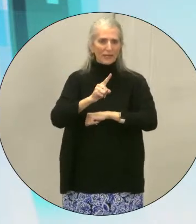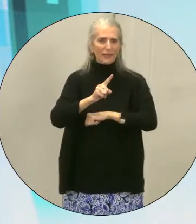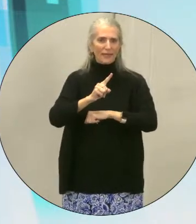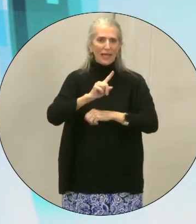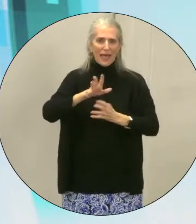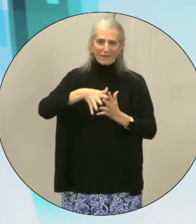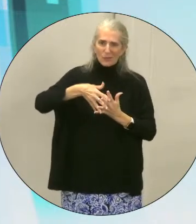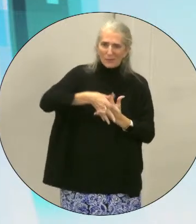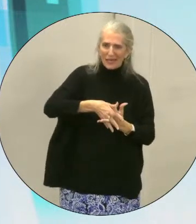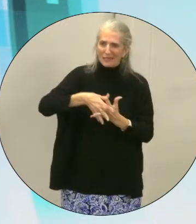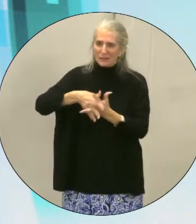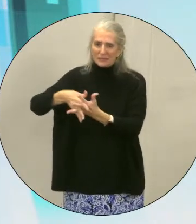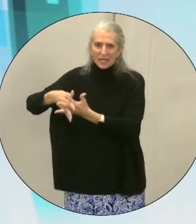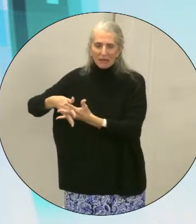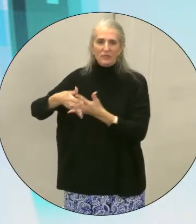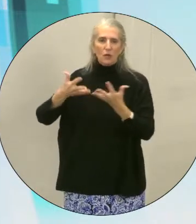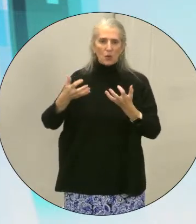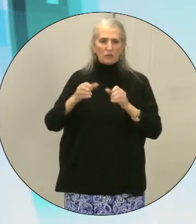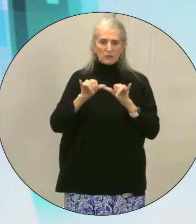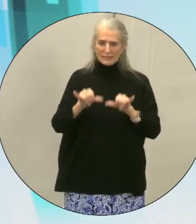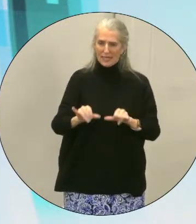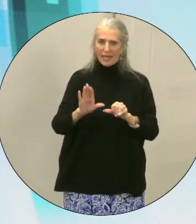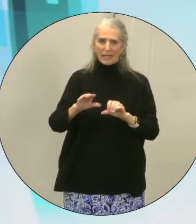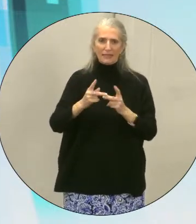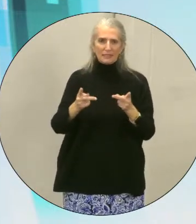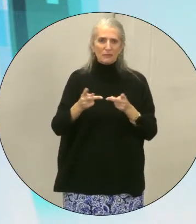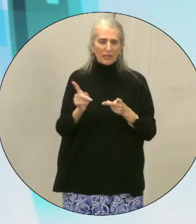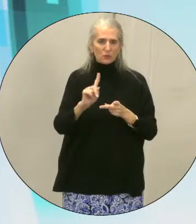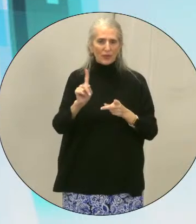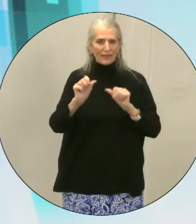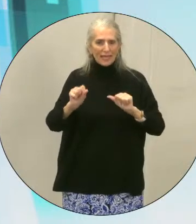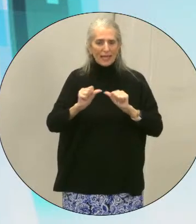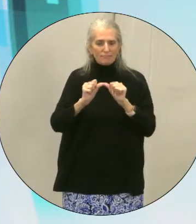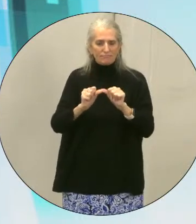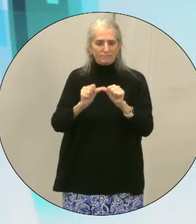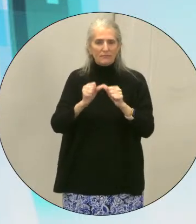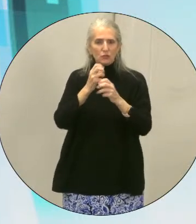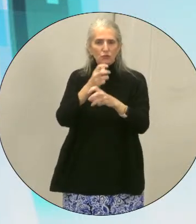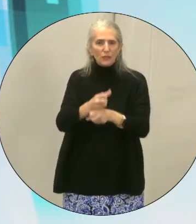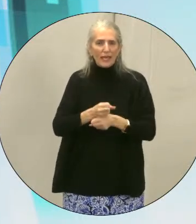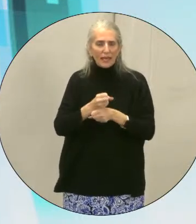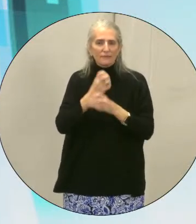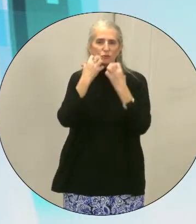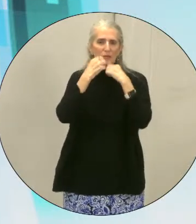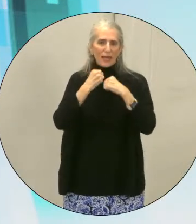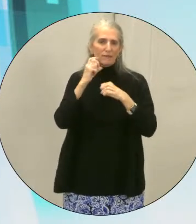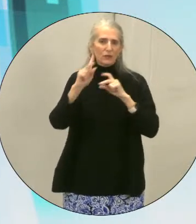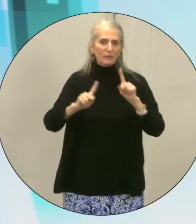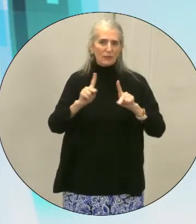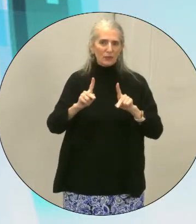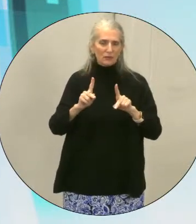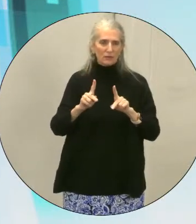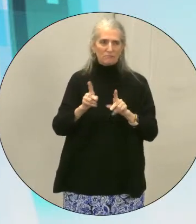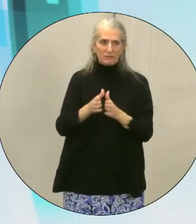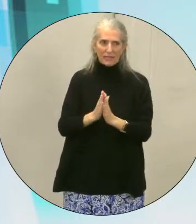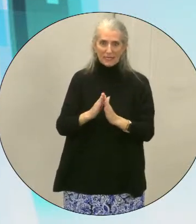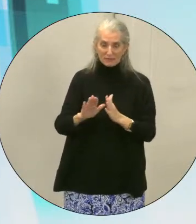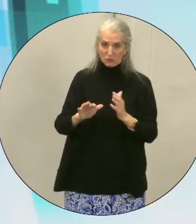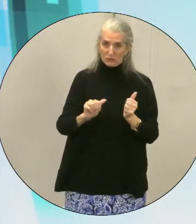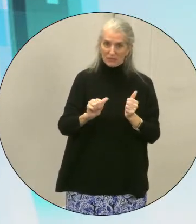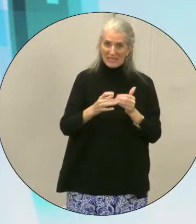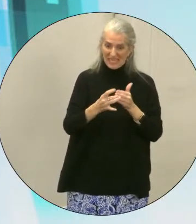and wanting to step into a space where they can care for the people that they are asked to lead, and be cooperative with this